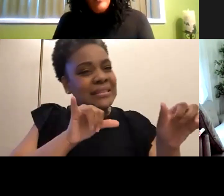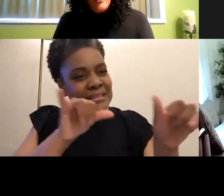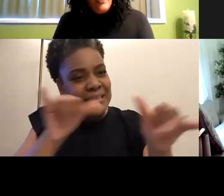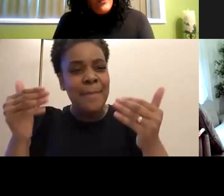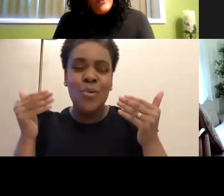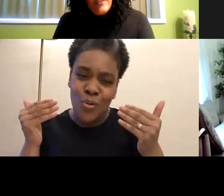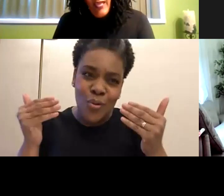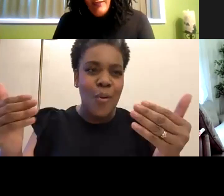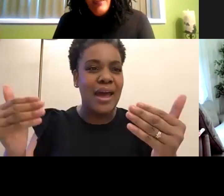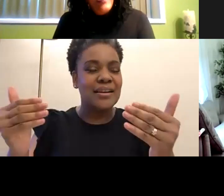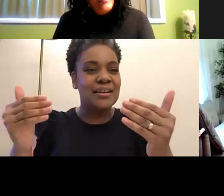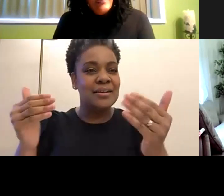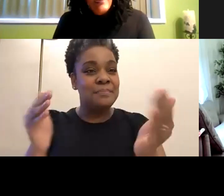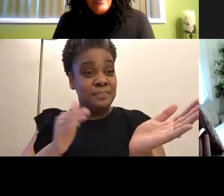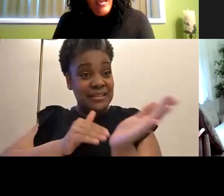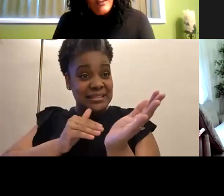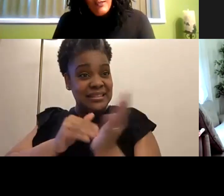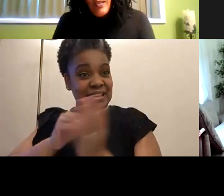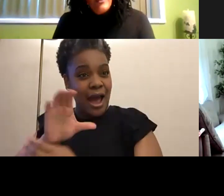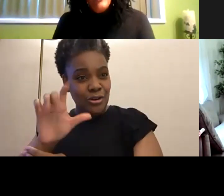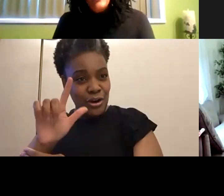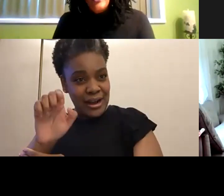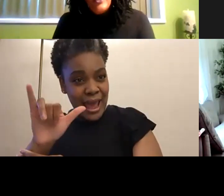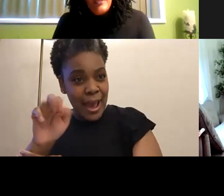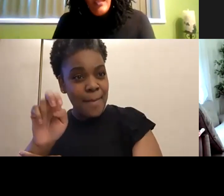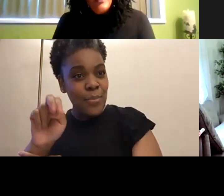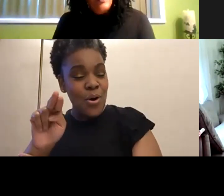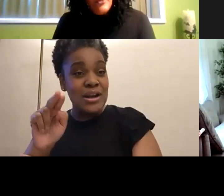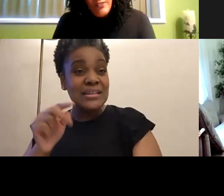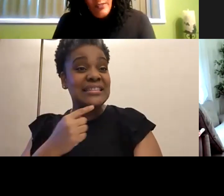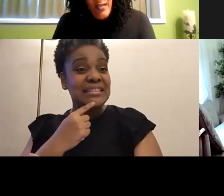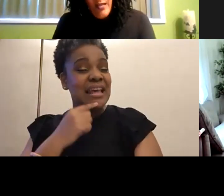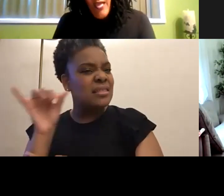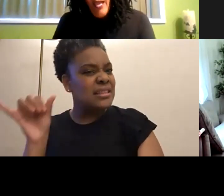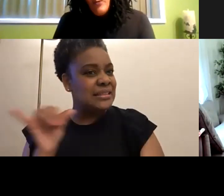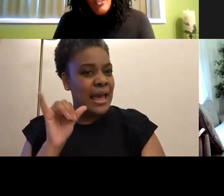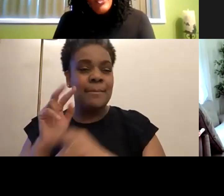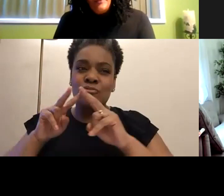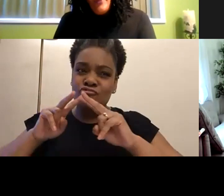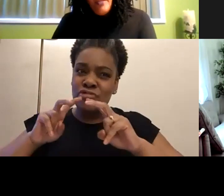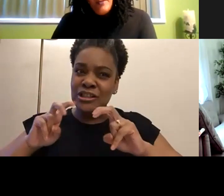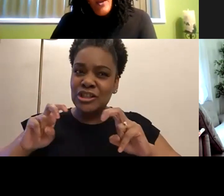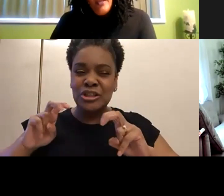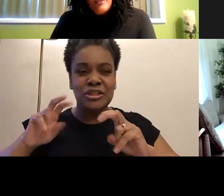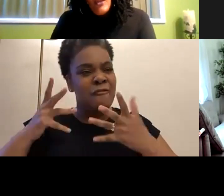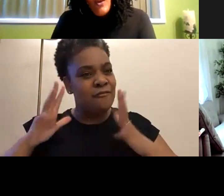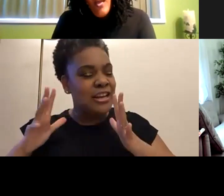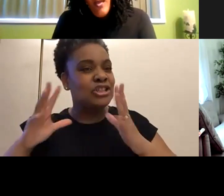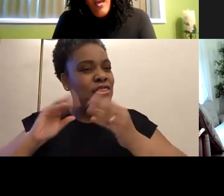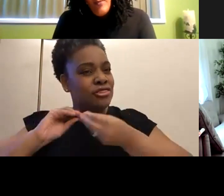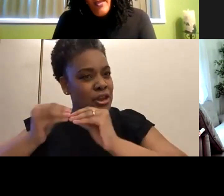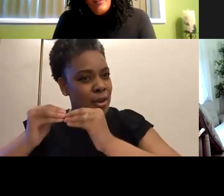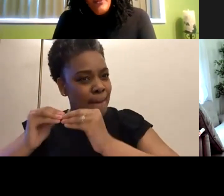like Dr. Claiborne said, the stats are there, the research is there, the numbers are there, and we just shouldn't panic about it.